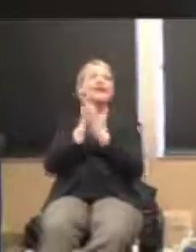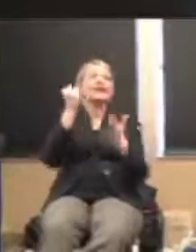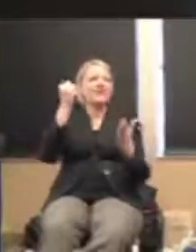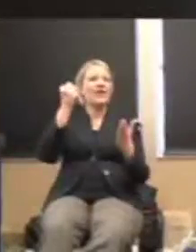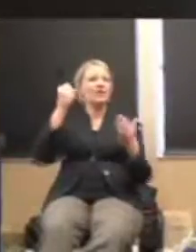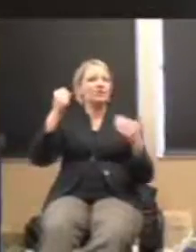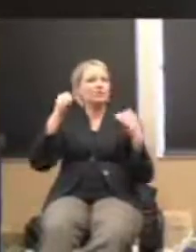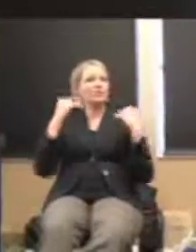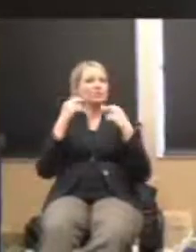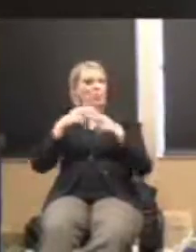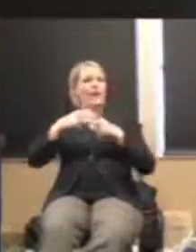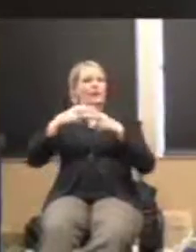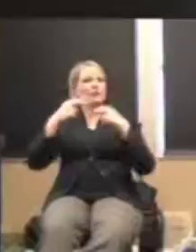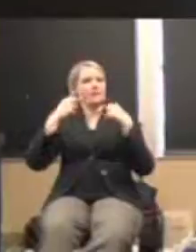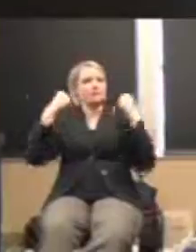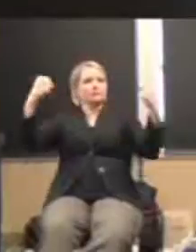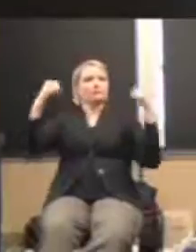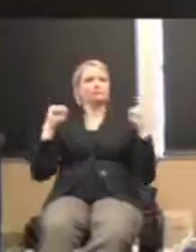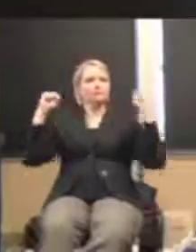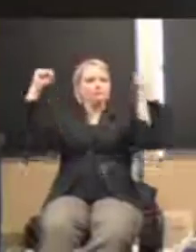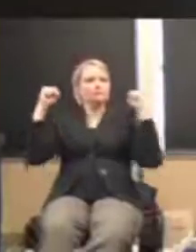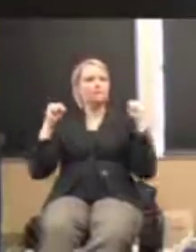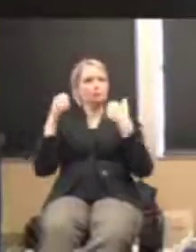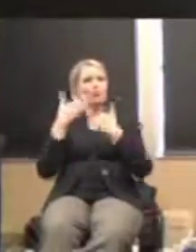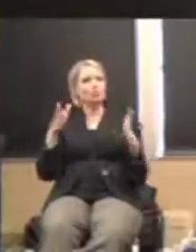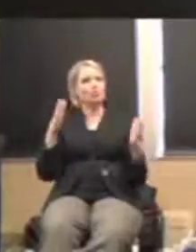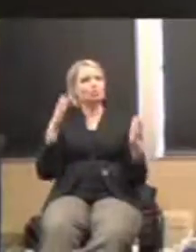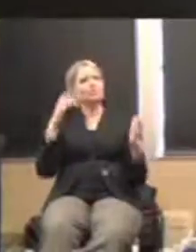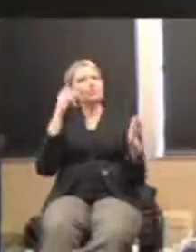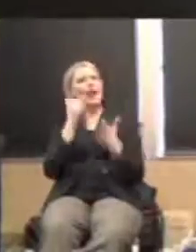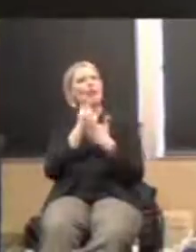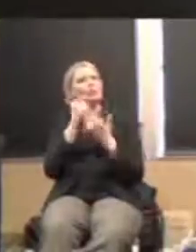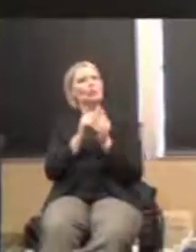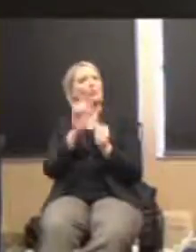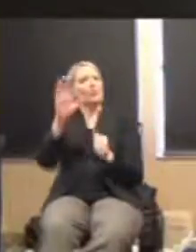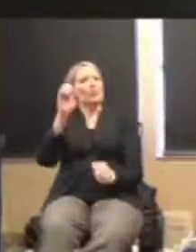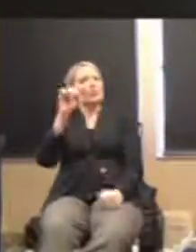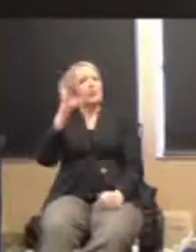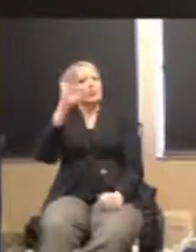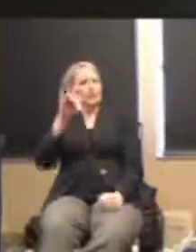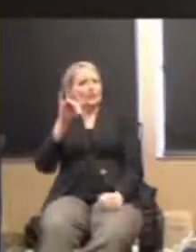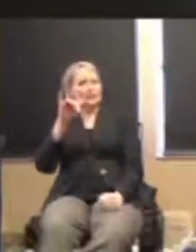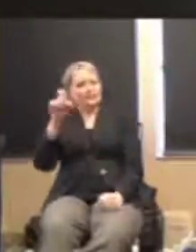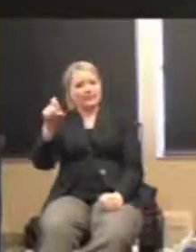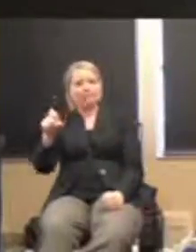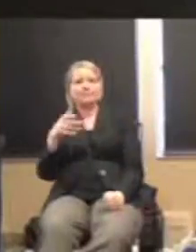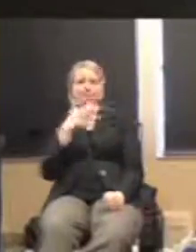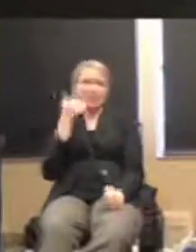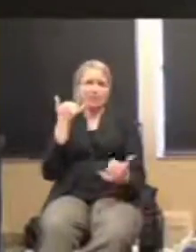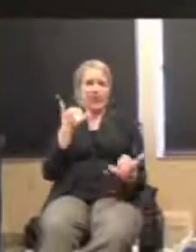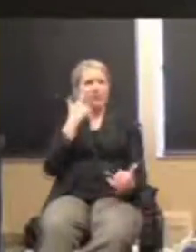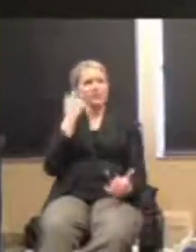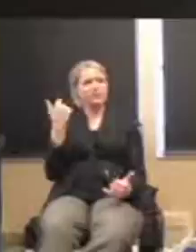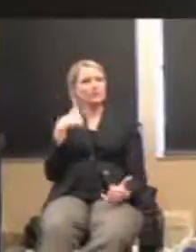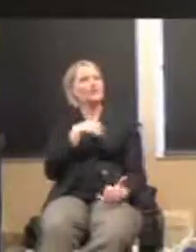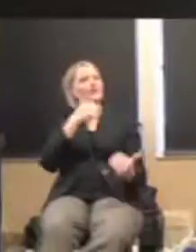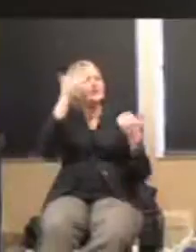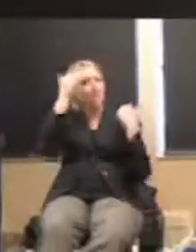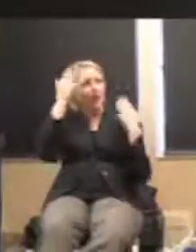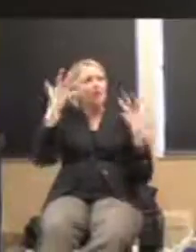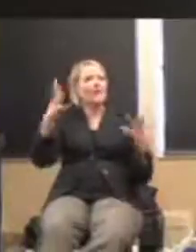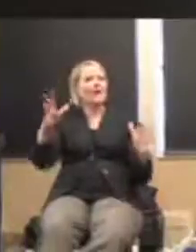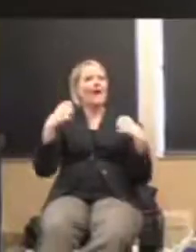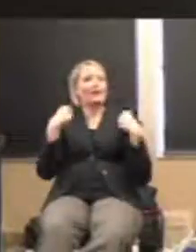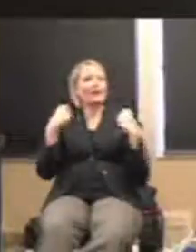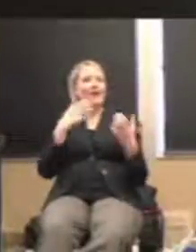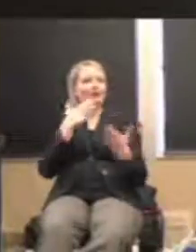and helping to regulate those sensory needs. And which is even more awesome now, because exercise, we know, has always been great